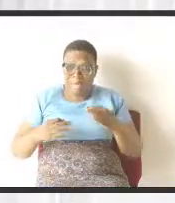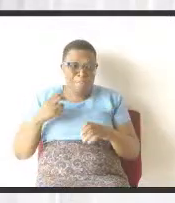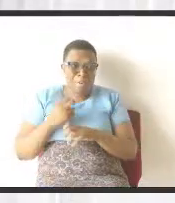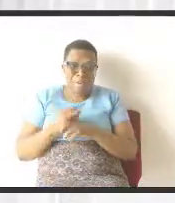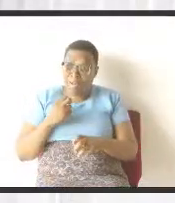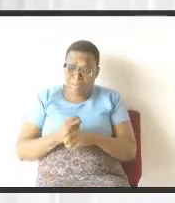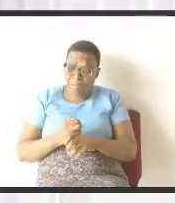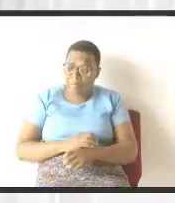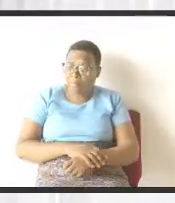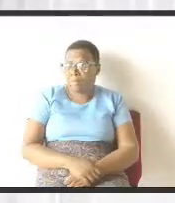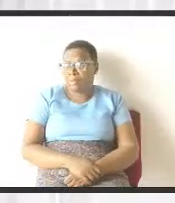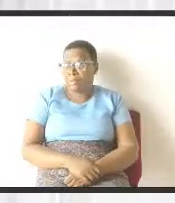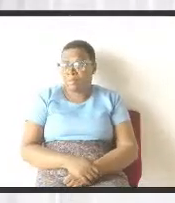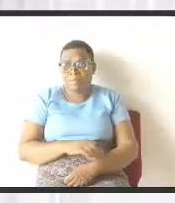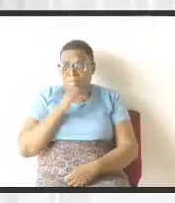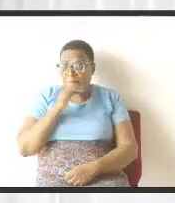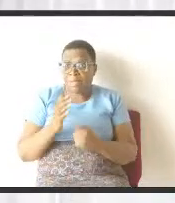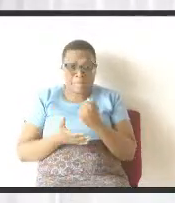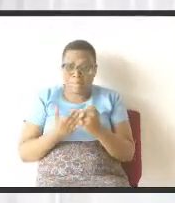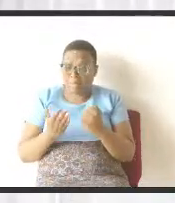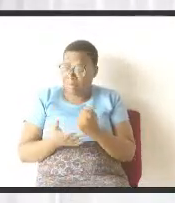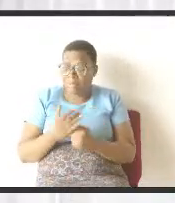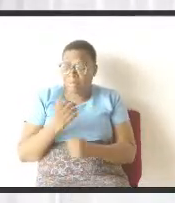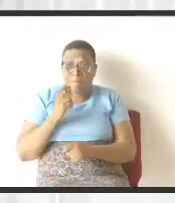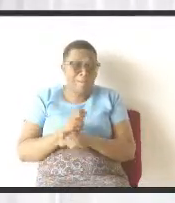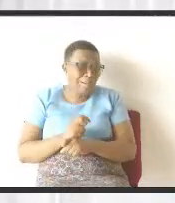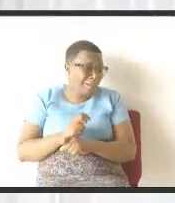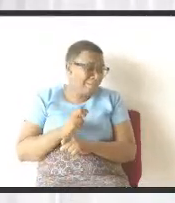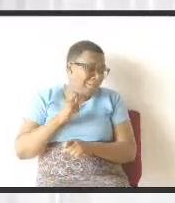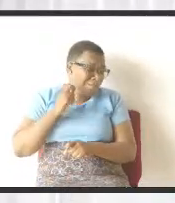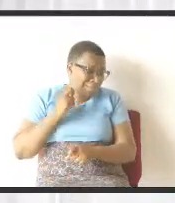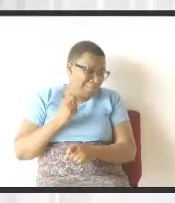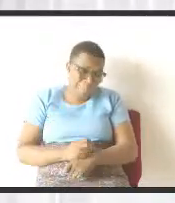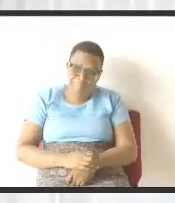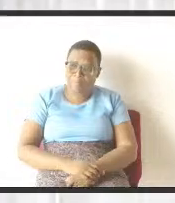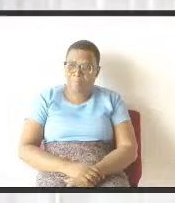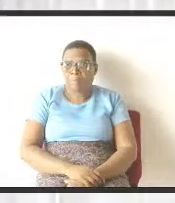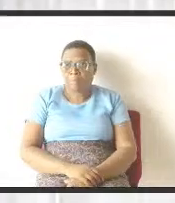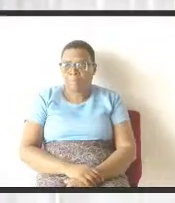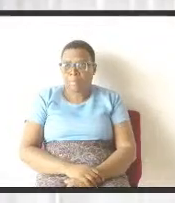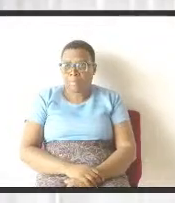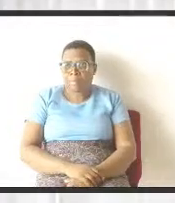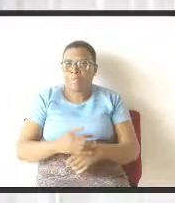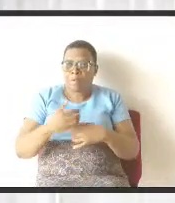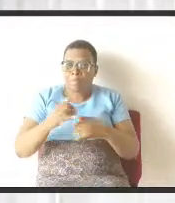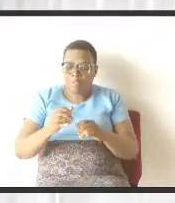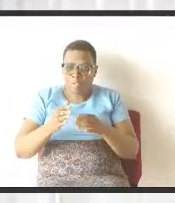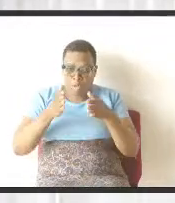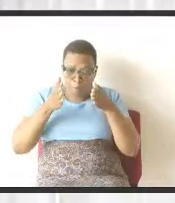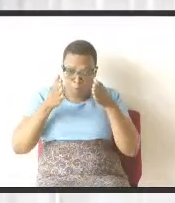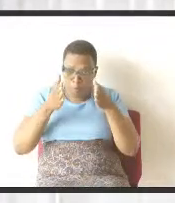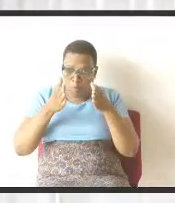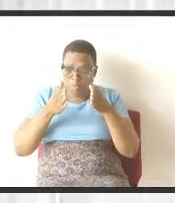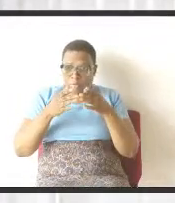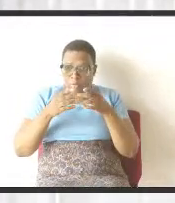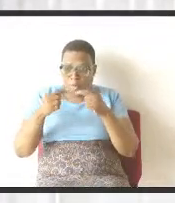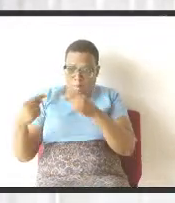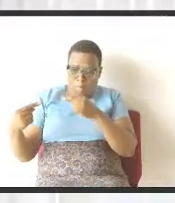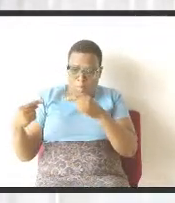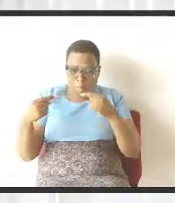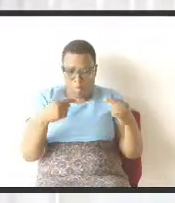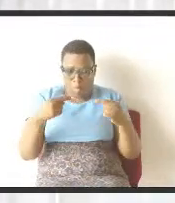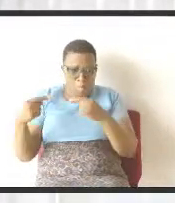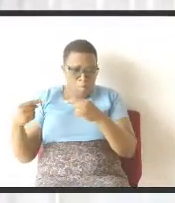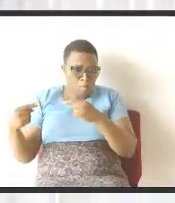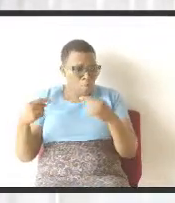By the way, the Christian life is not easy. It's a race. It is a wrestling match.